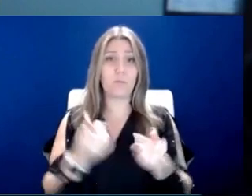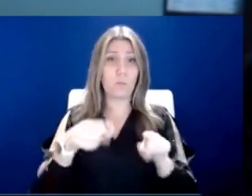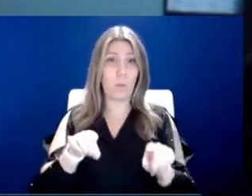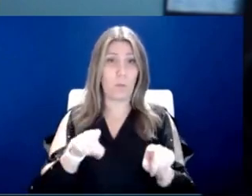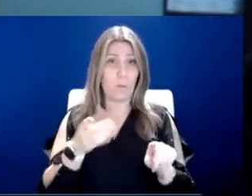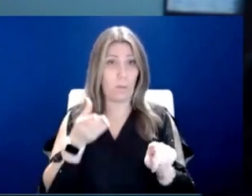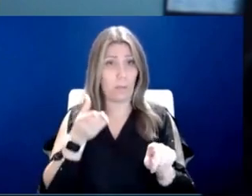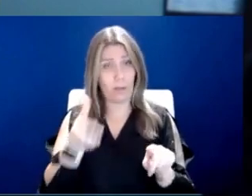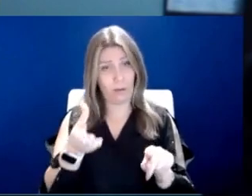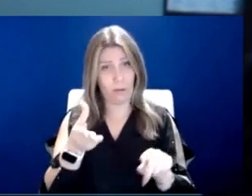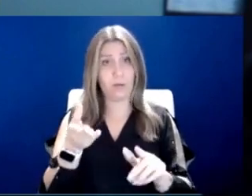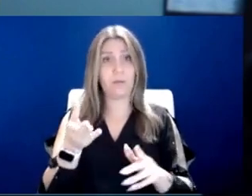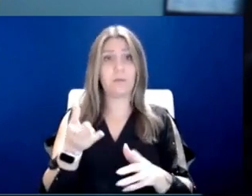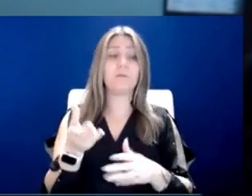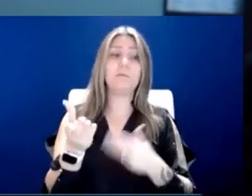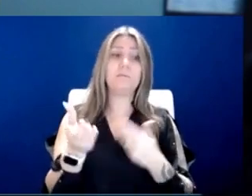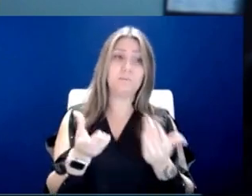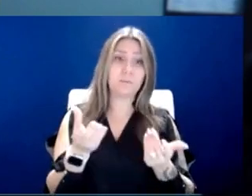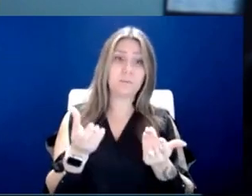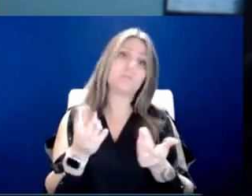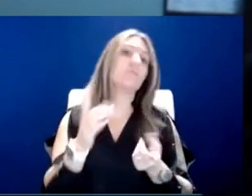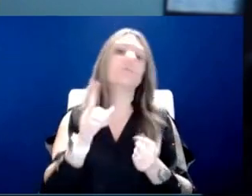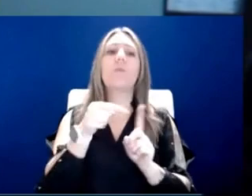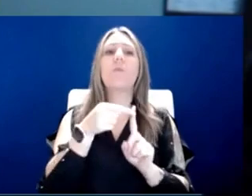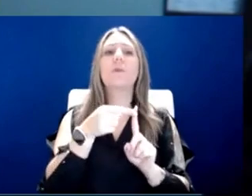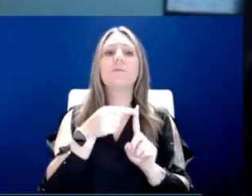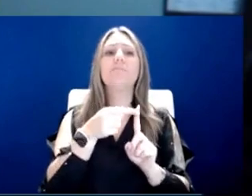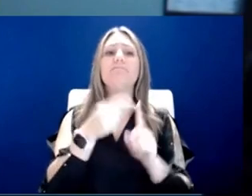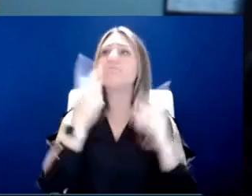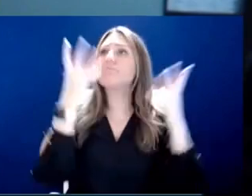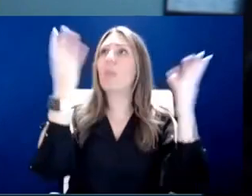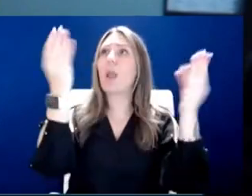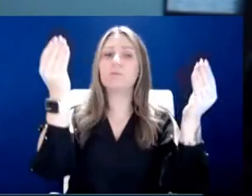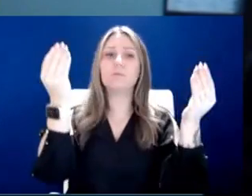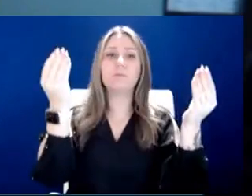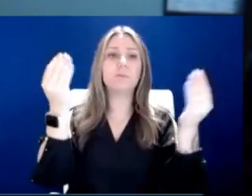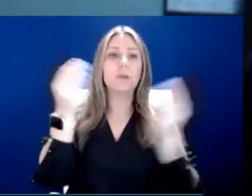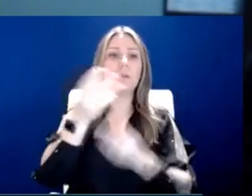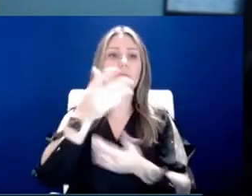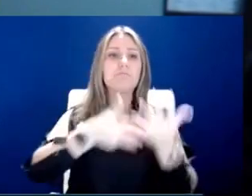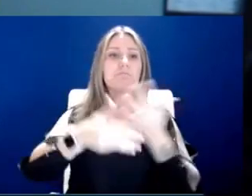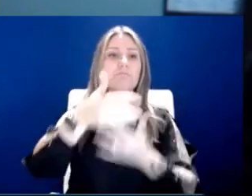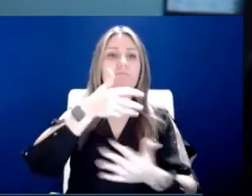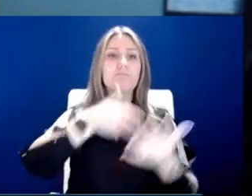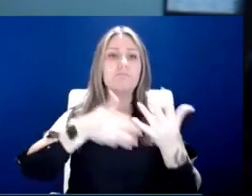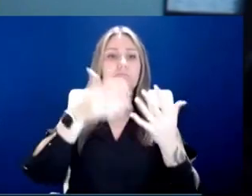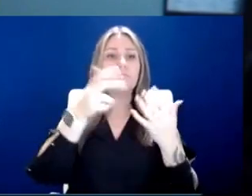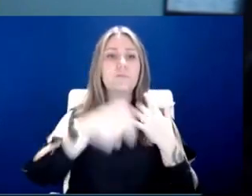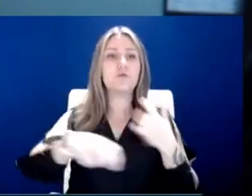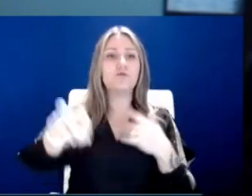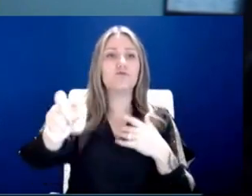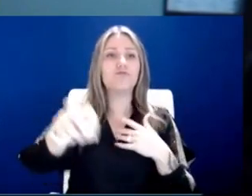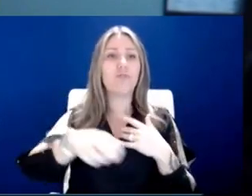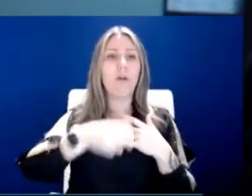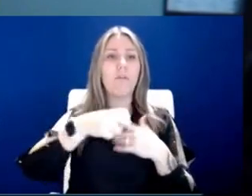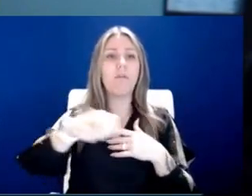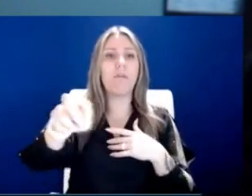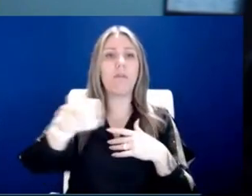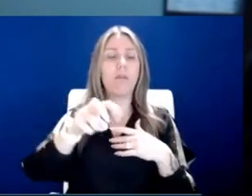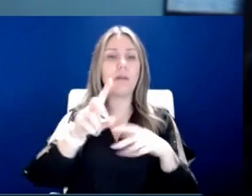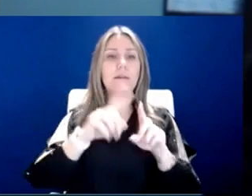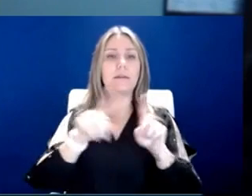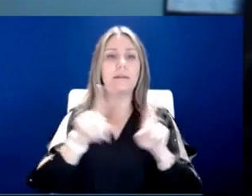certainly when you're around in the outside operation component and traveling to and from different venues,